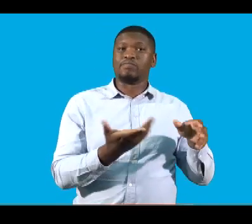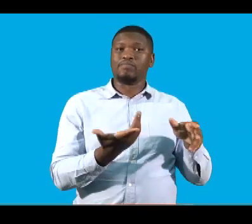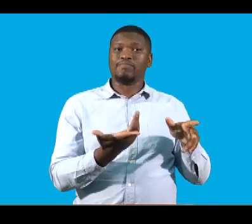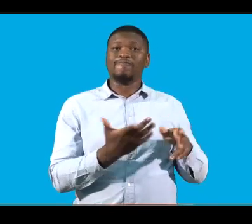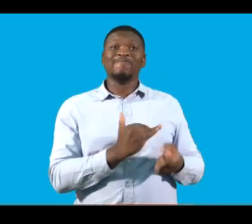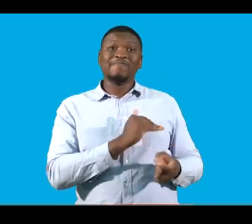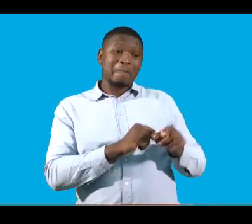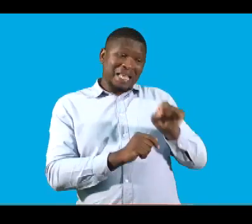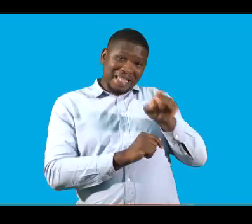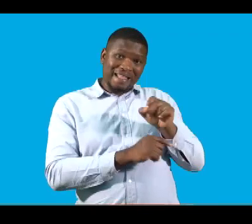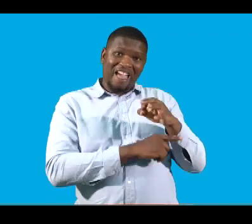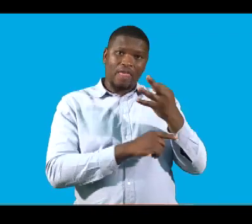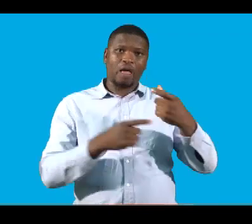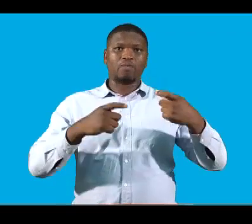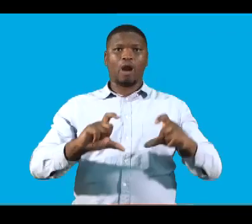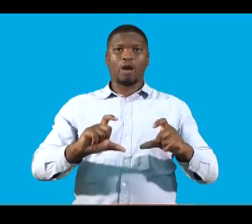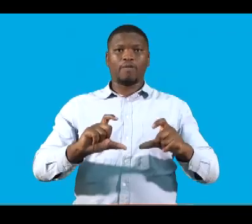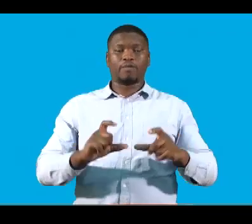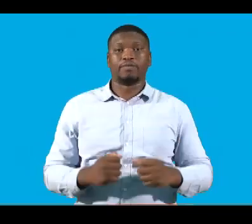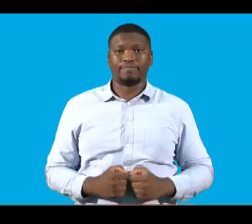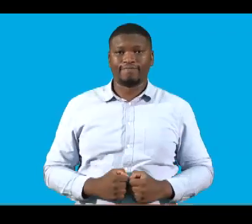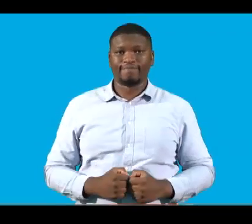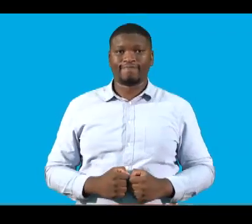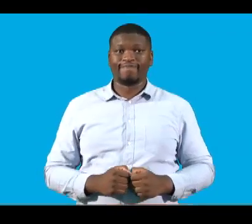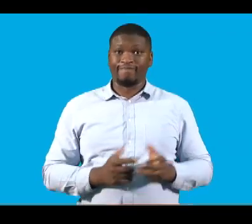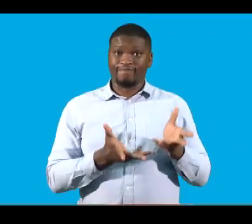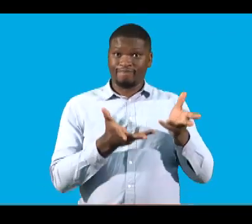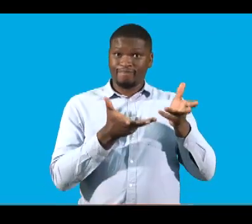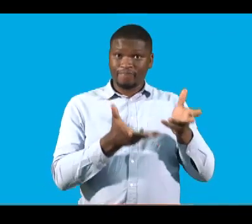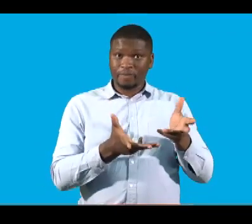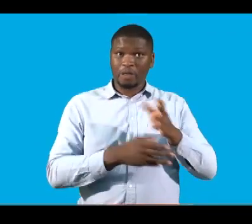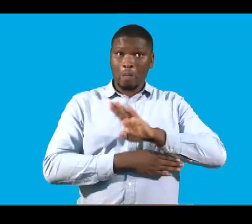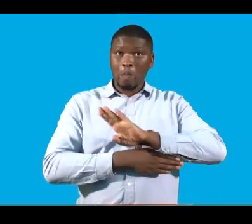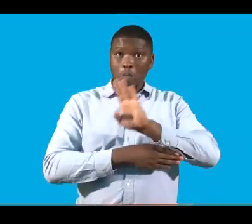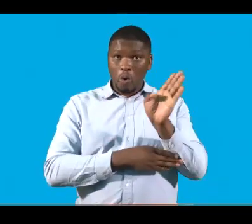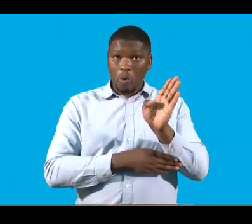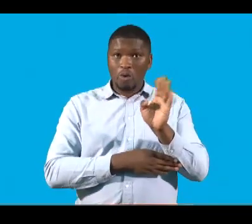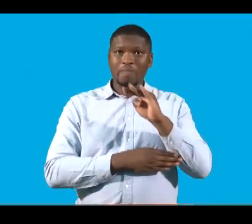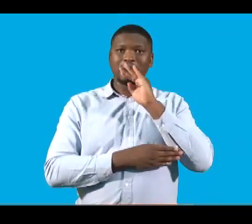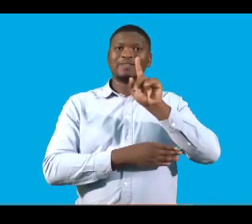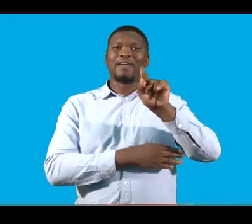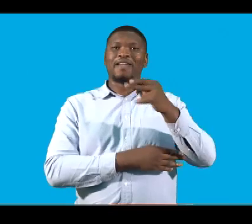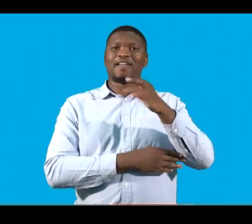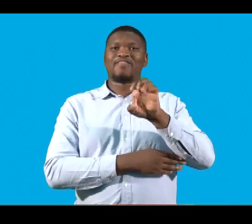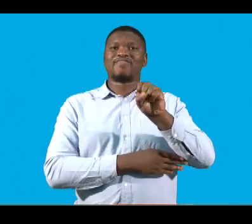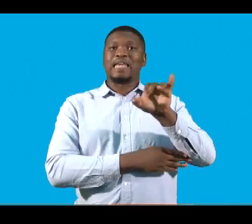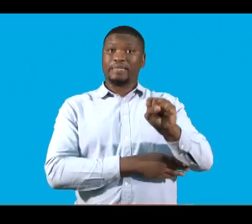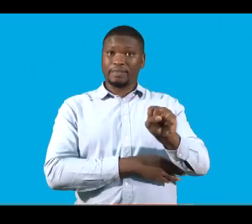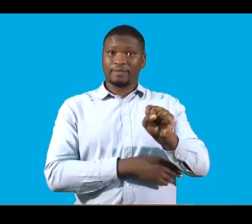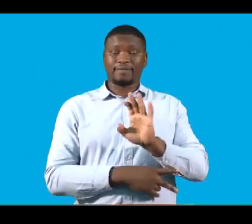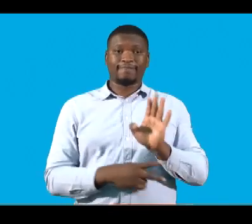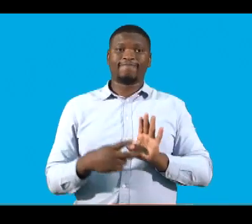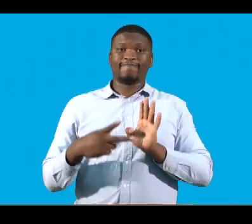Parker's departure would be our third body paragraph. And that, the blue was our thesis statement,